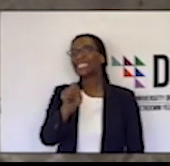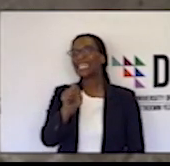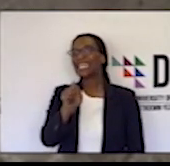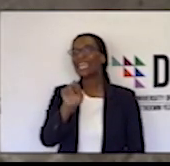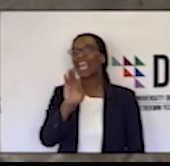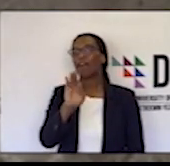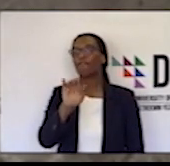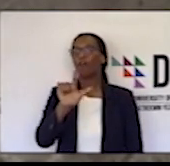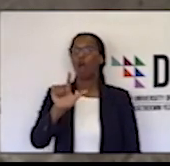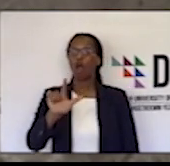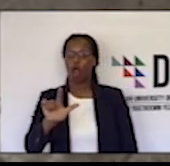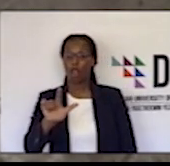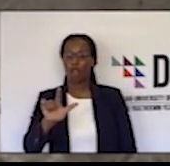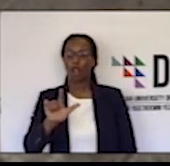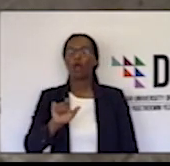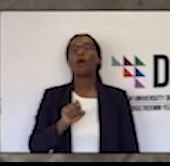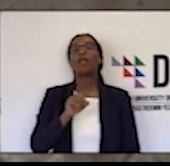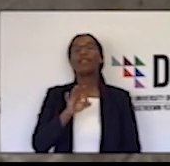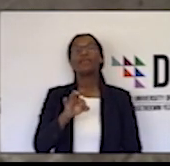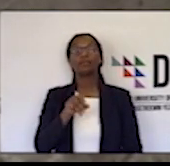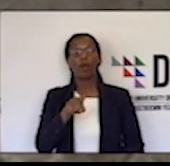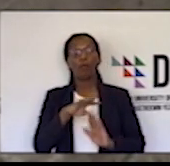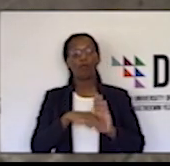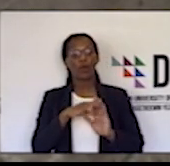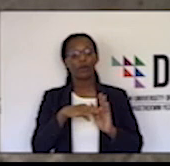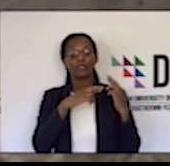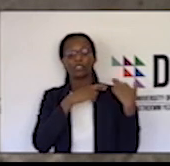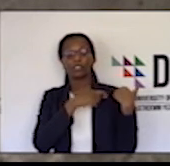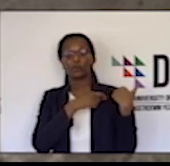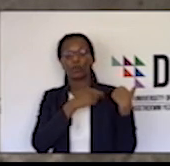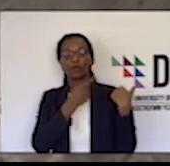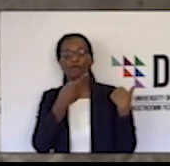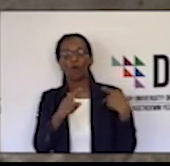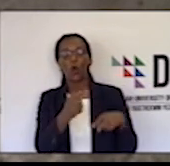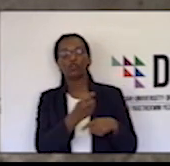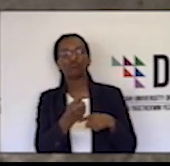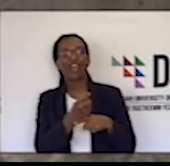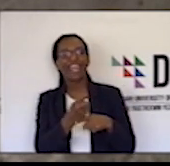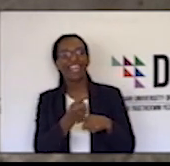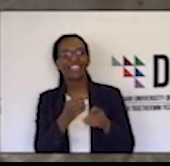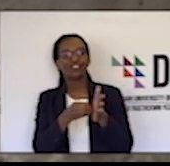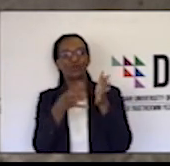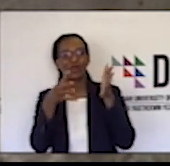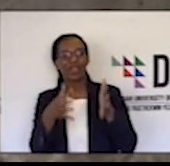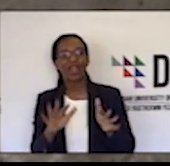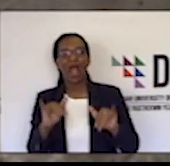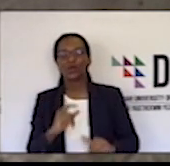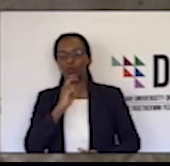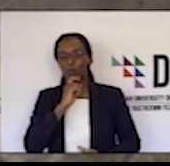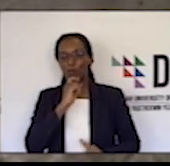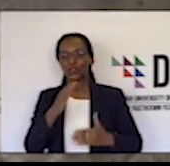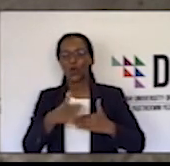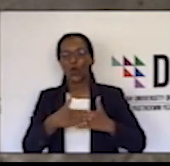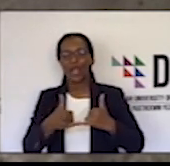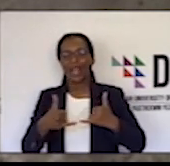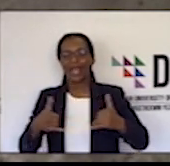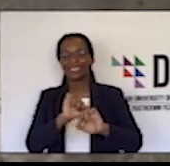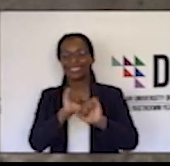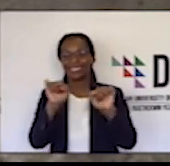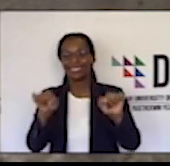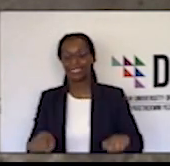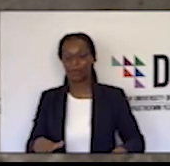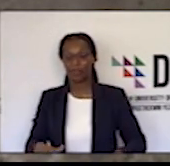TFL. This program is responsible for training students on using the online systems that